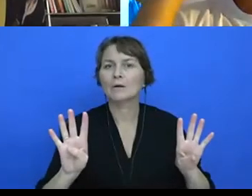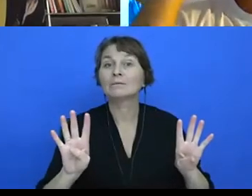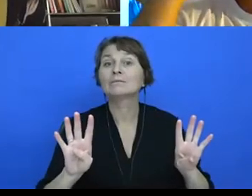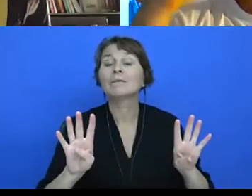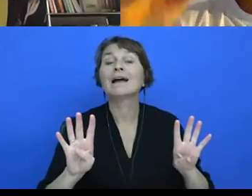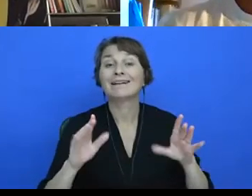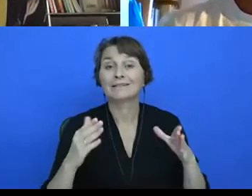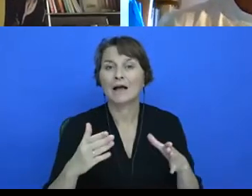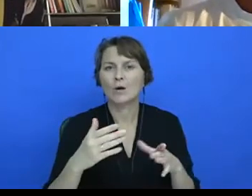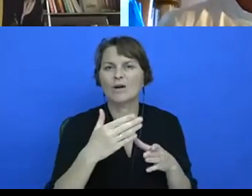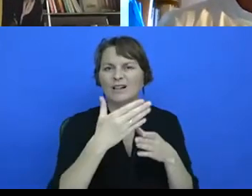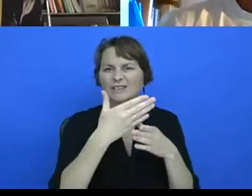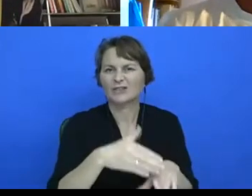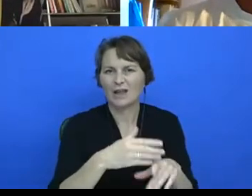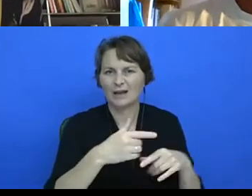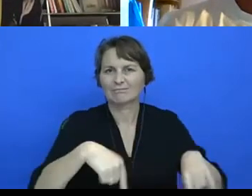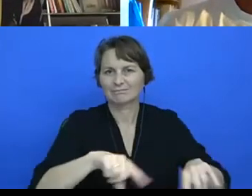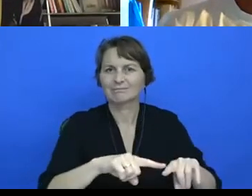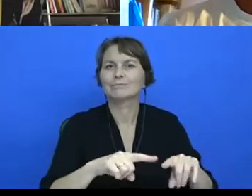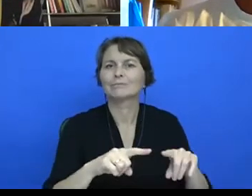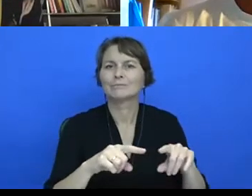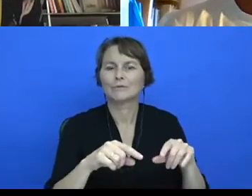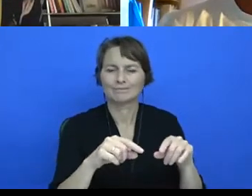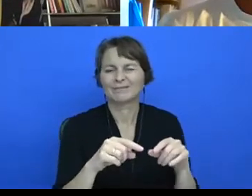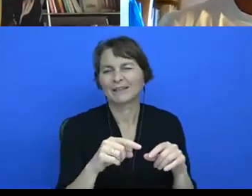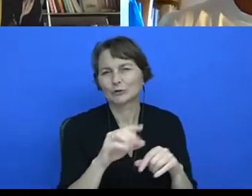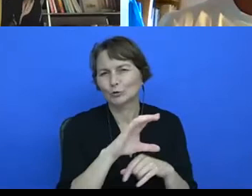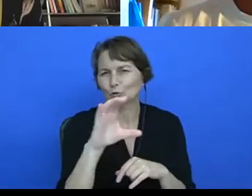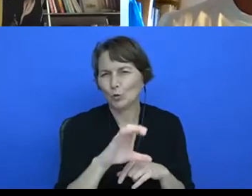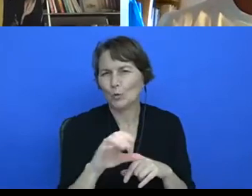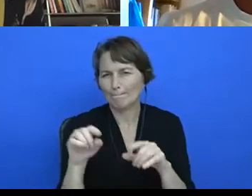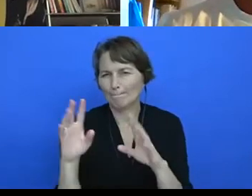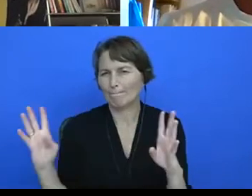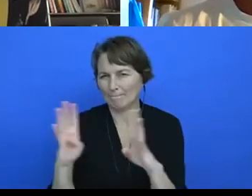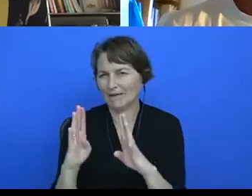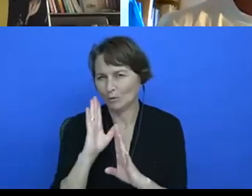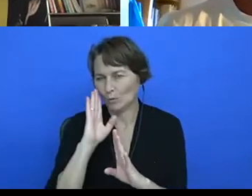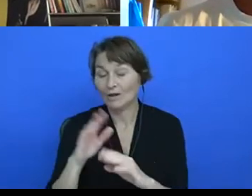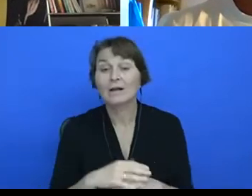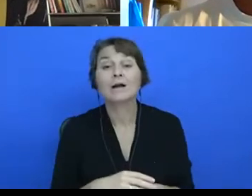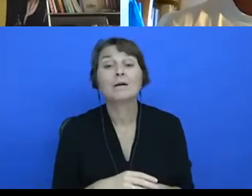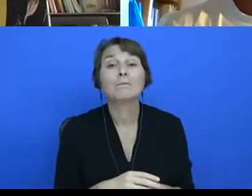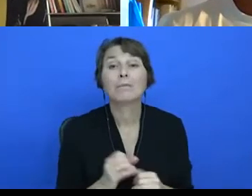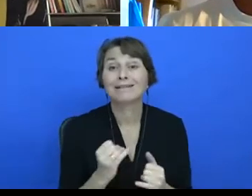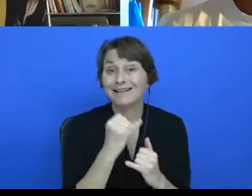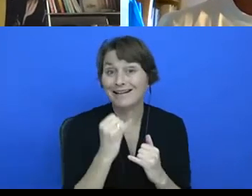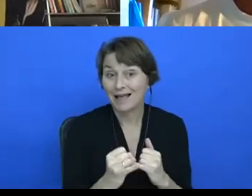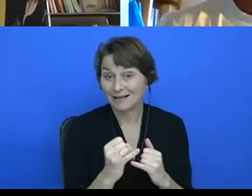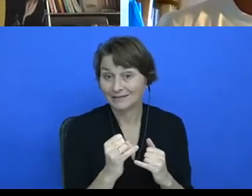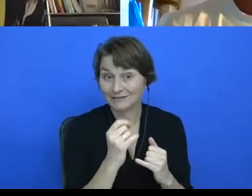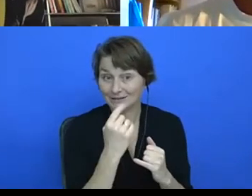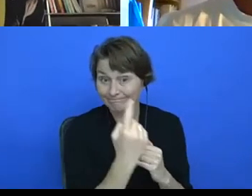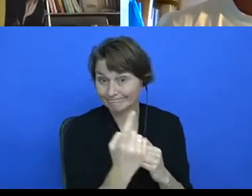room. But I would really like some concluding remarks from each of you panelists. Your